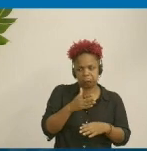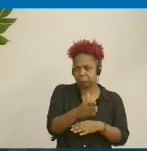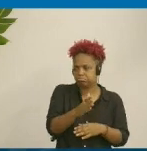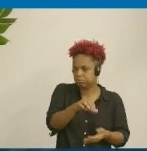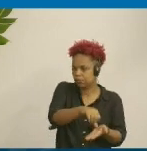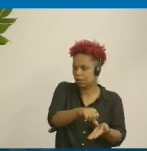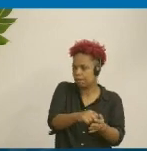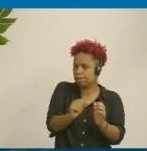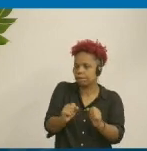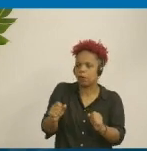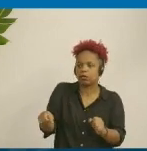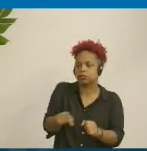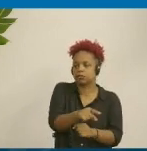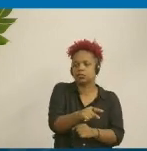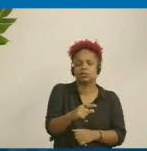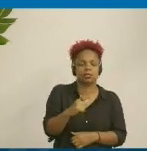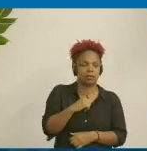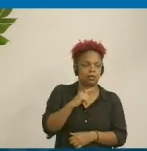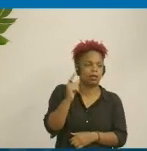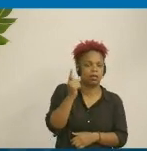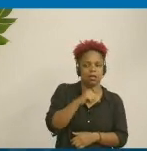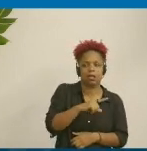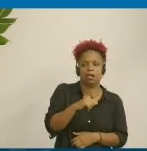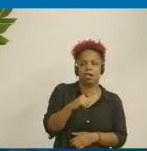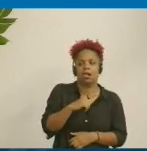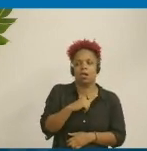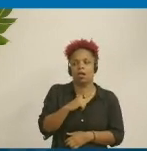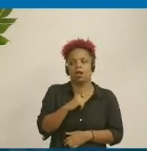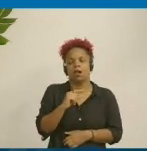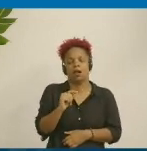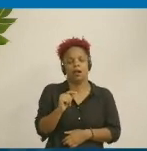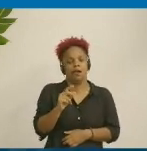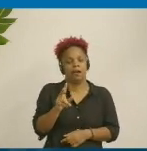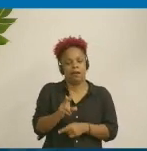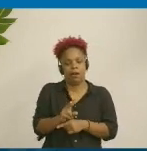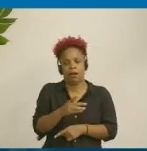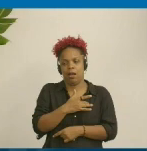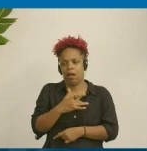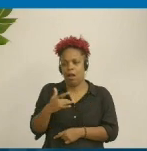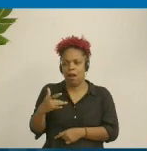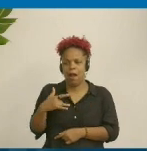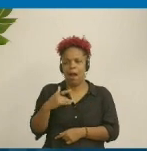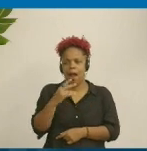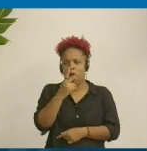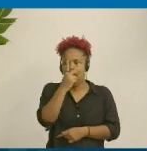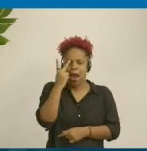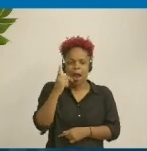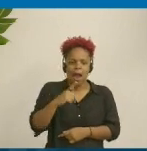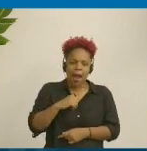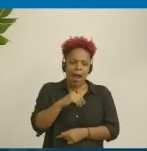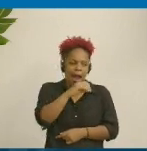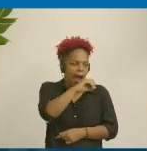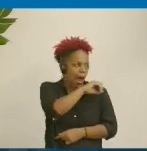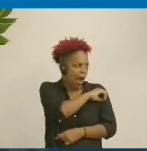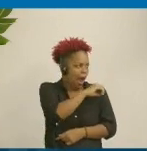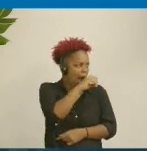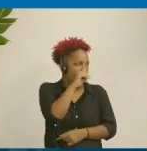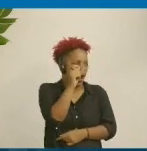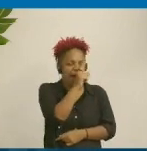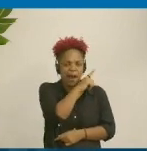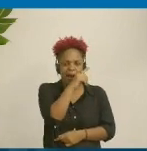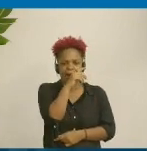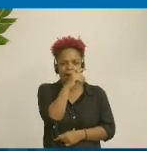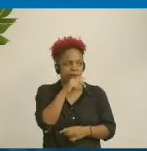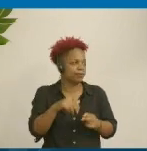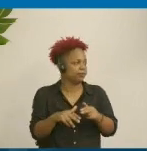healthcare information, which is very challenging because most of people are illiterate, so it's difficult to make medical